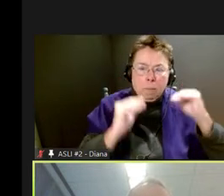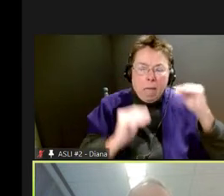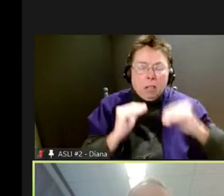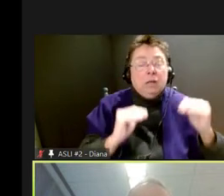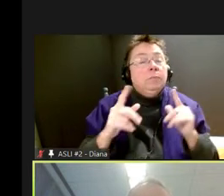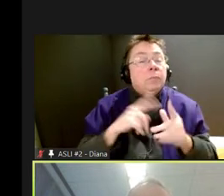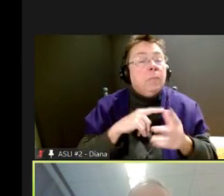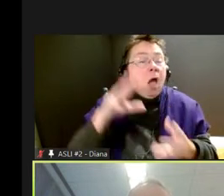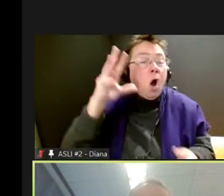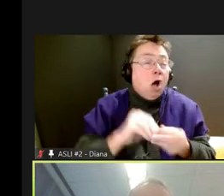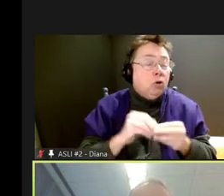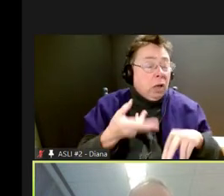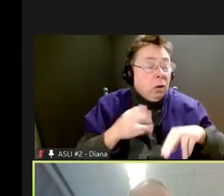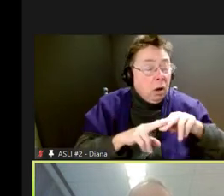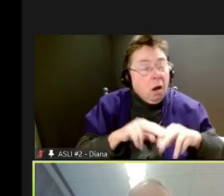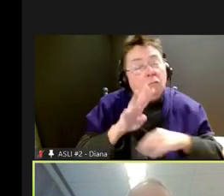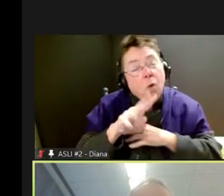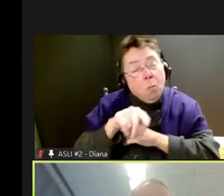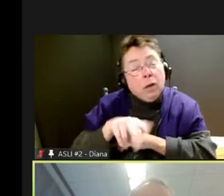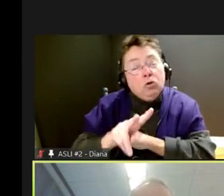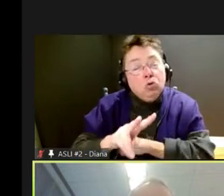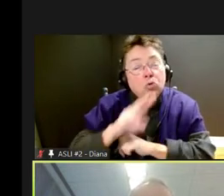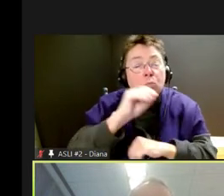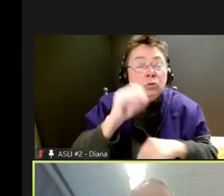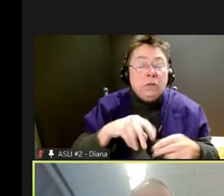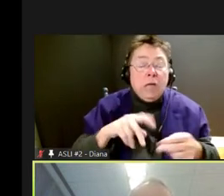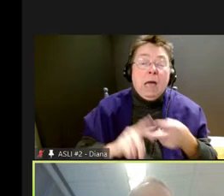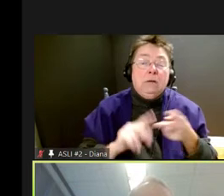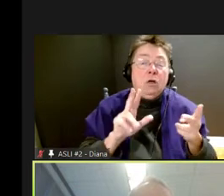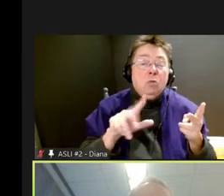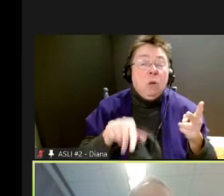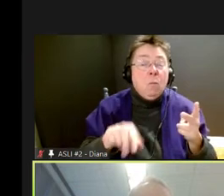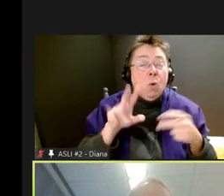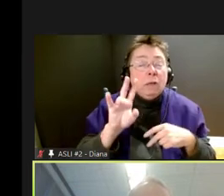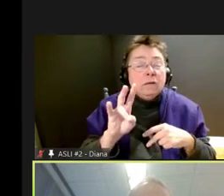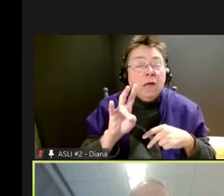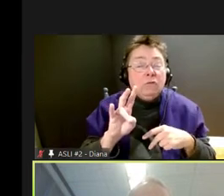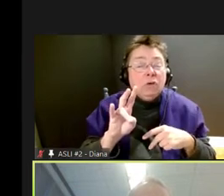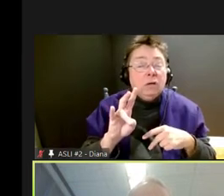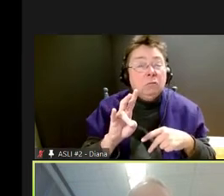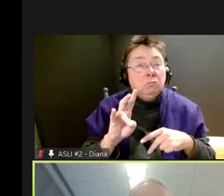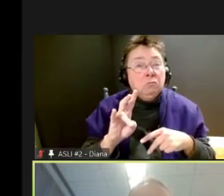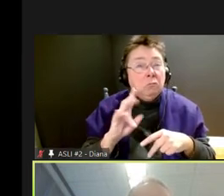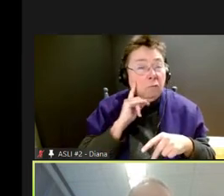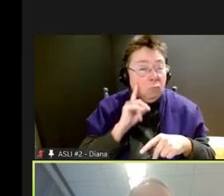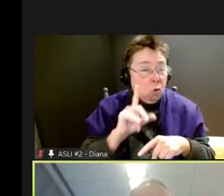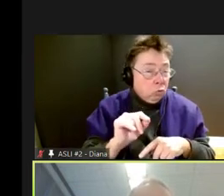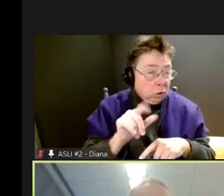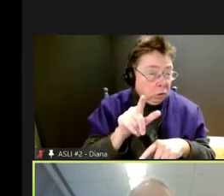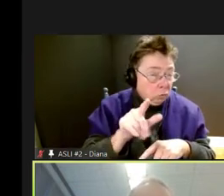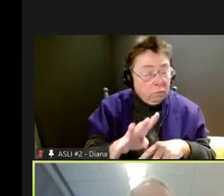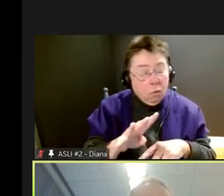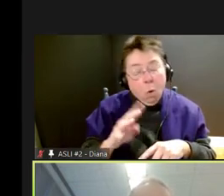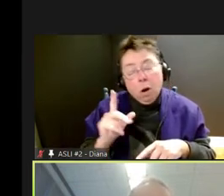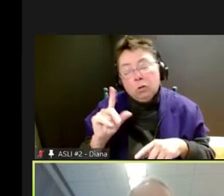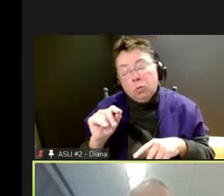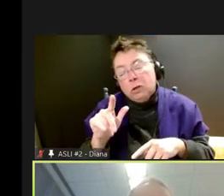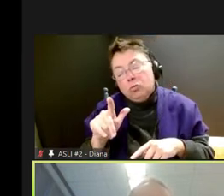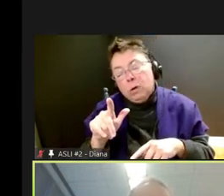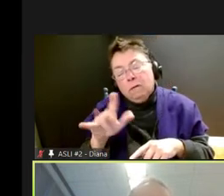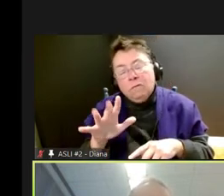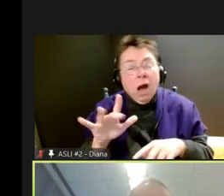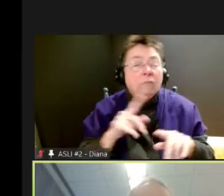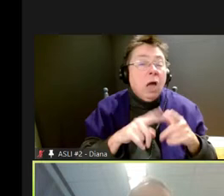of 4.2 and 3.7 for 2024 and 2025 are projected, and system generated